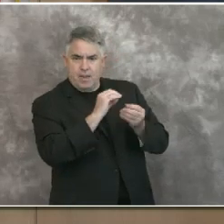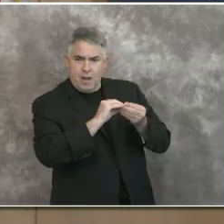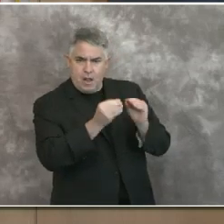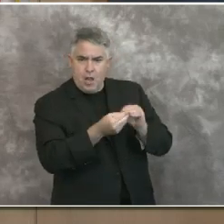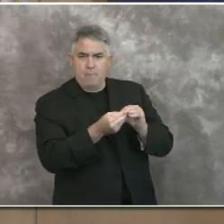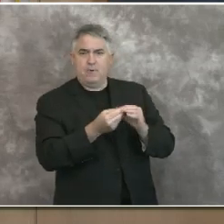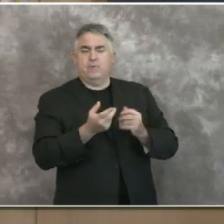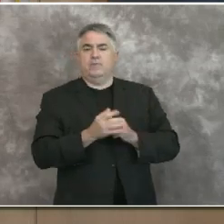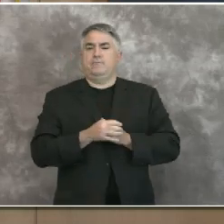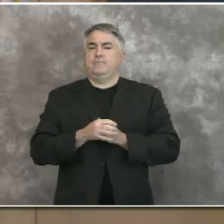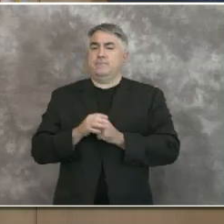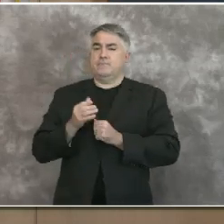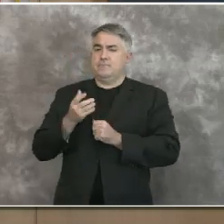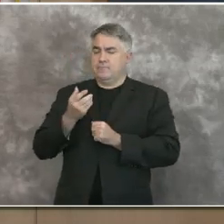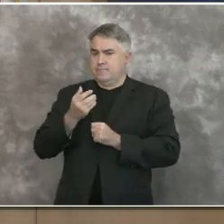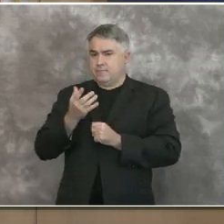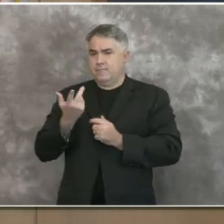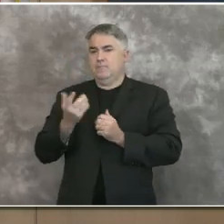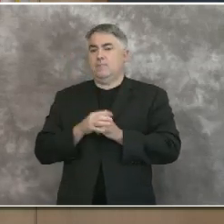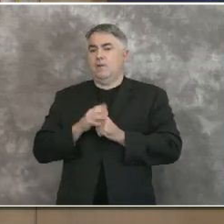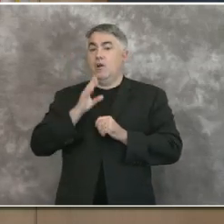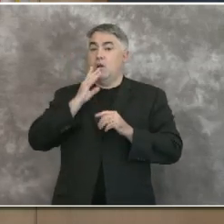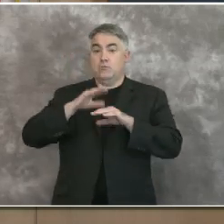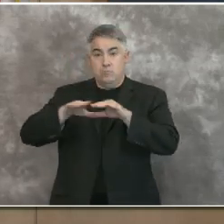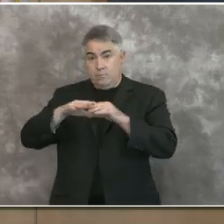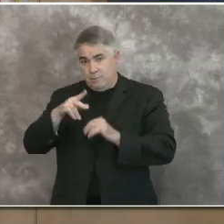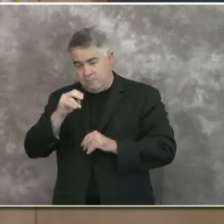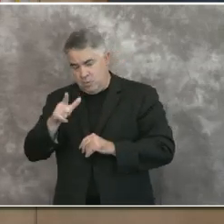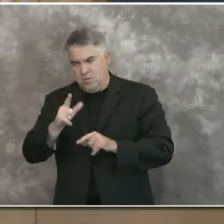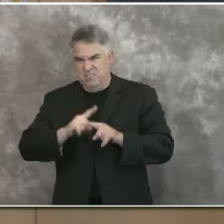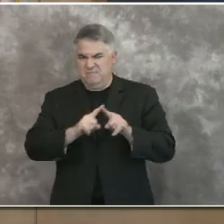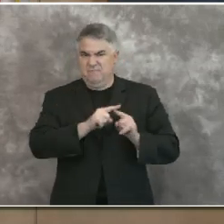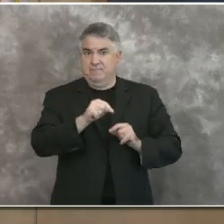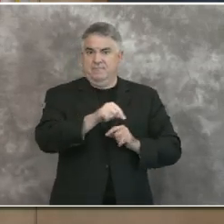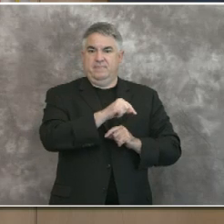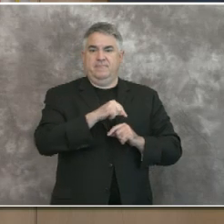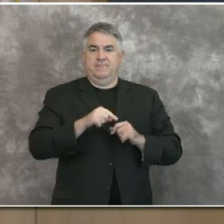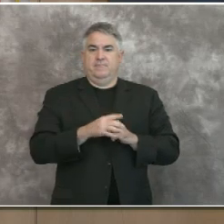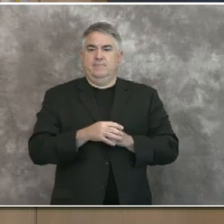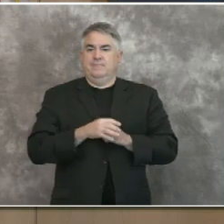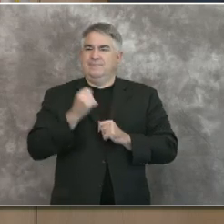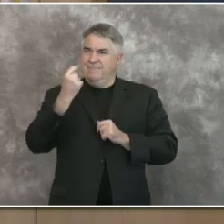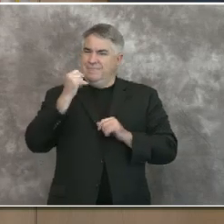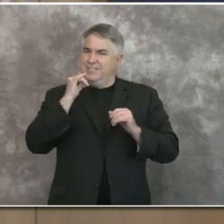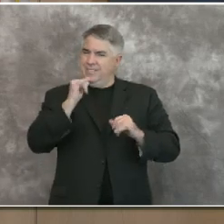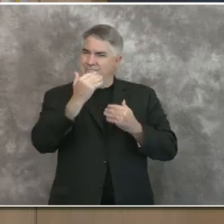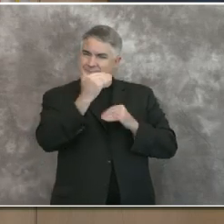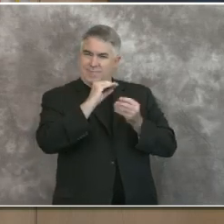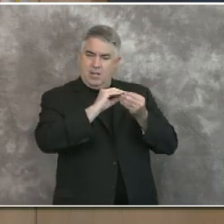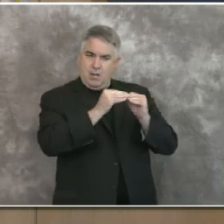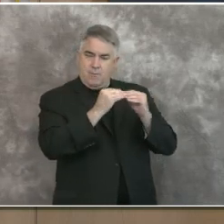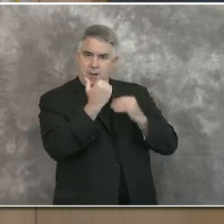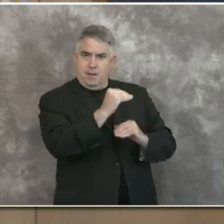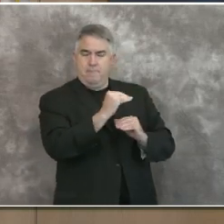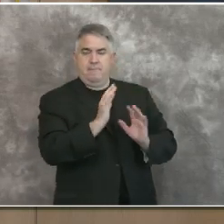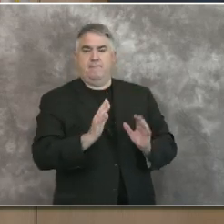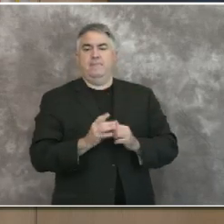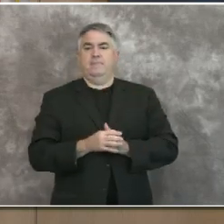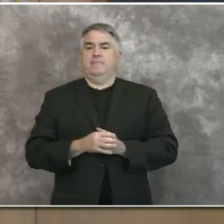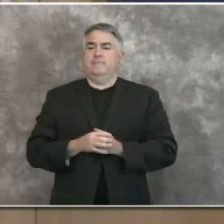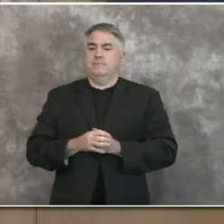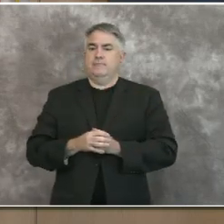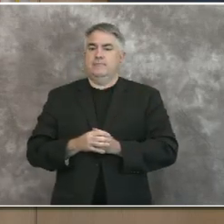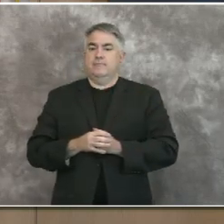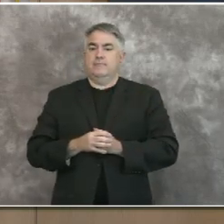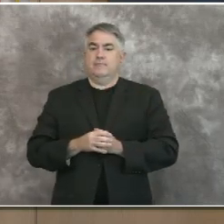include hopefully opening up swimming pools with capacity restrictions. We also need state approval